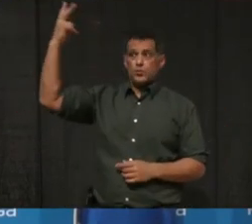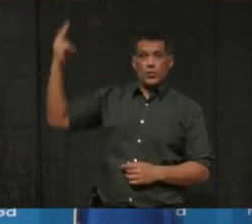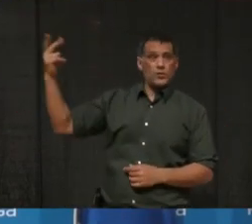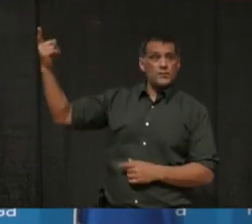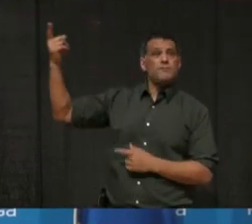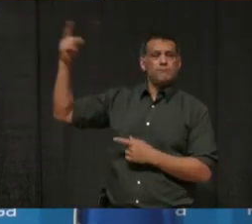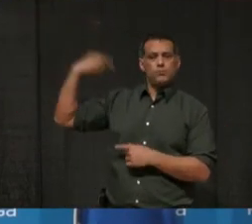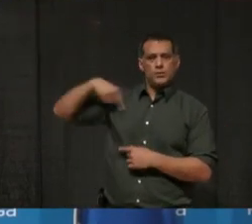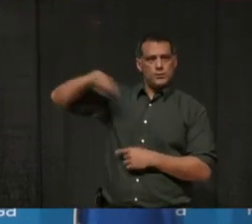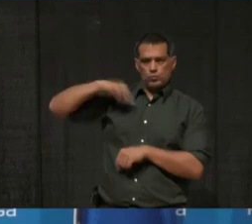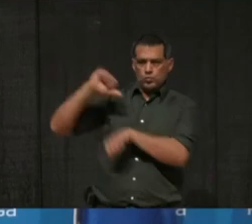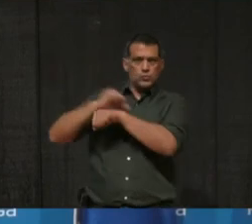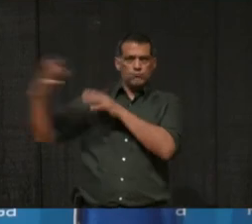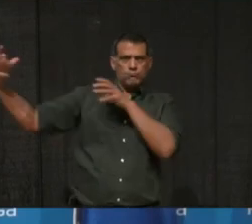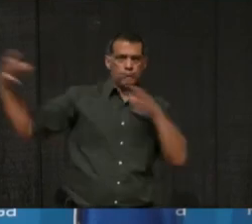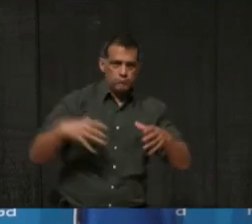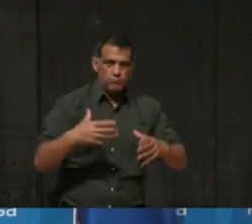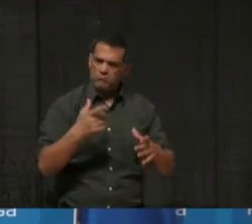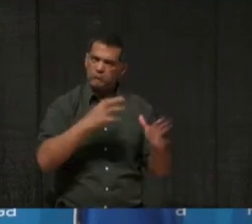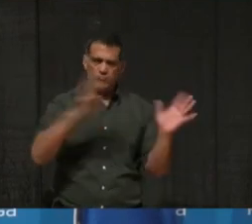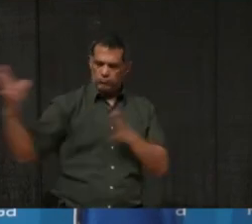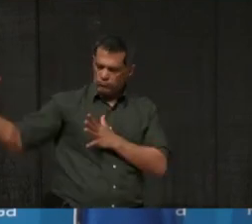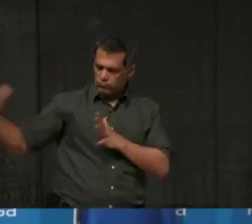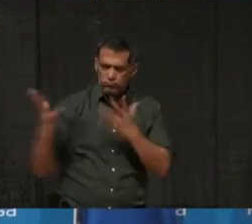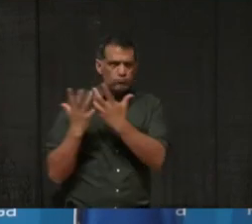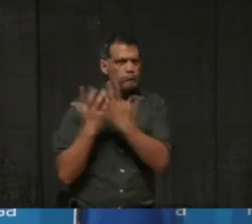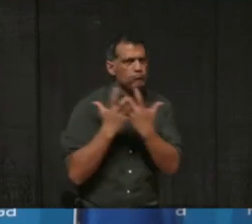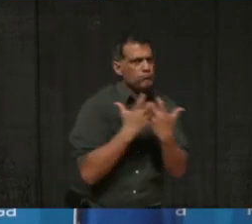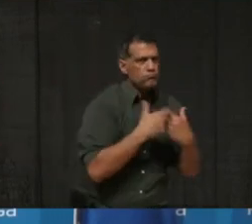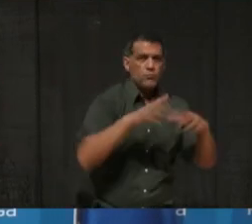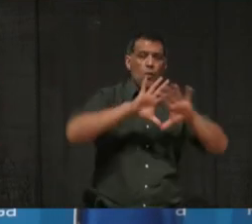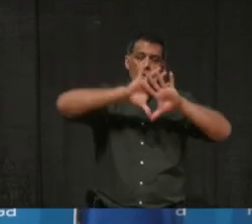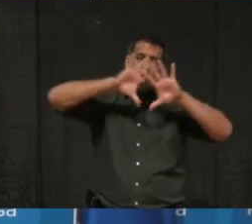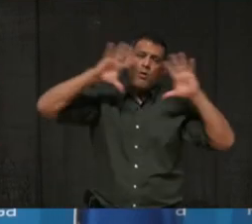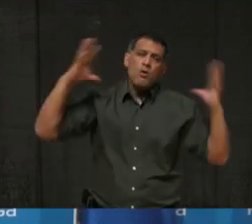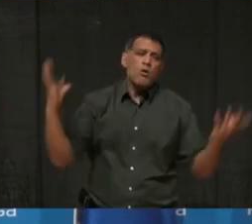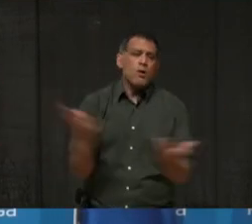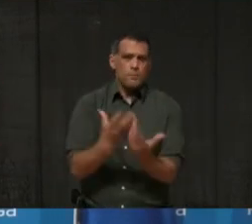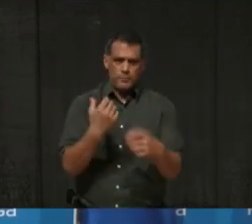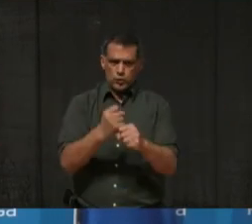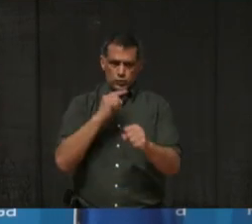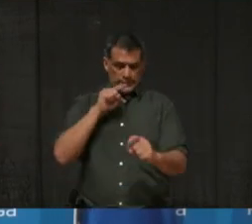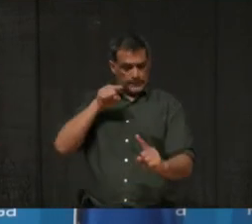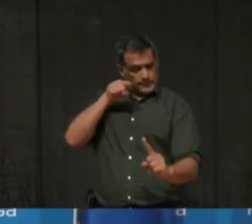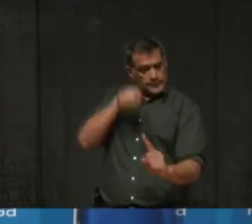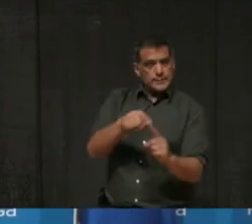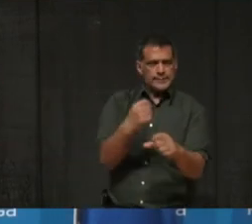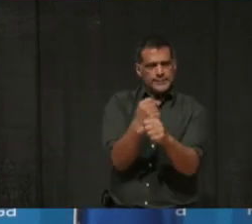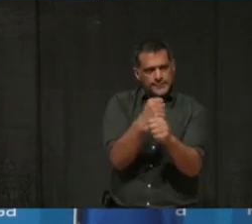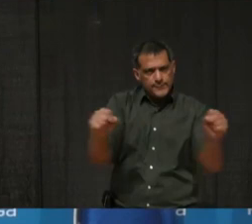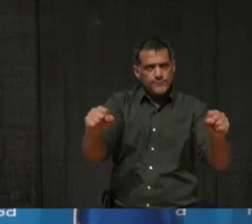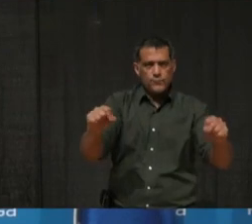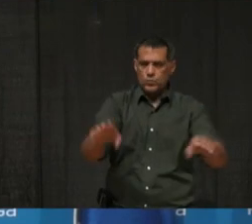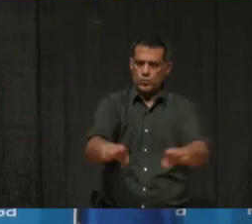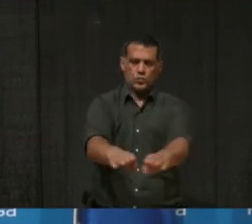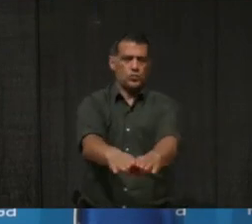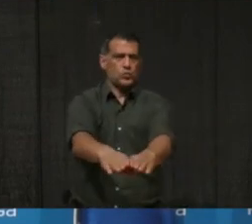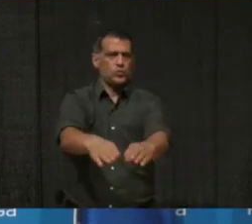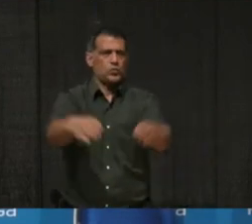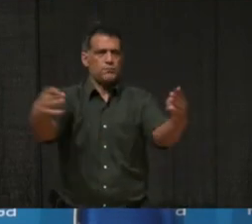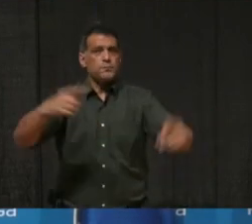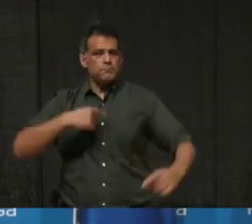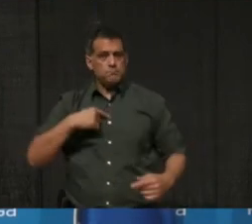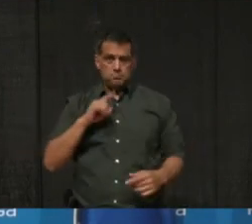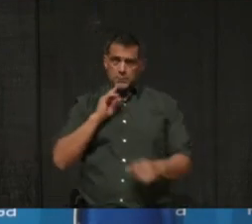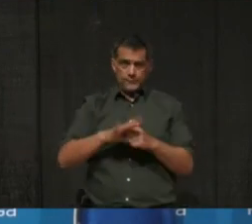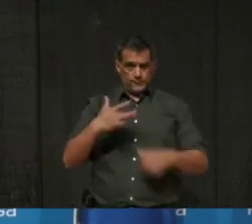municipalities, to prepare plans for a broader and safe reopening. I really do believe that if we all